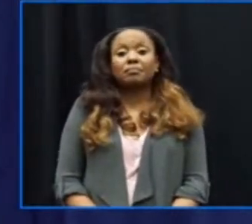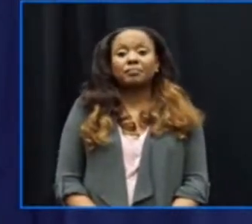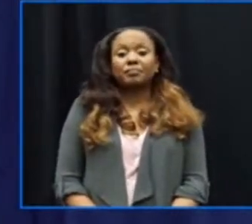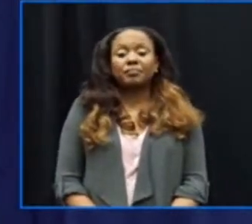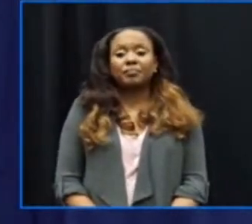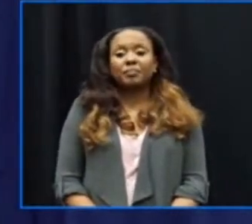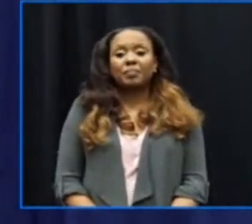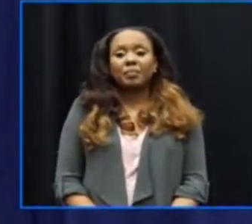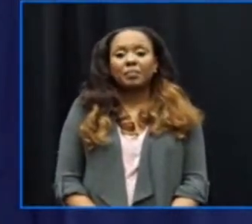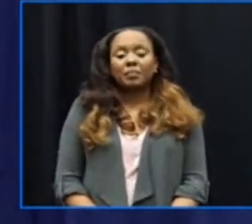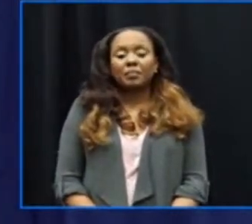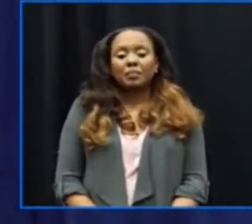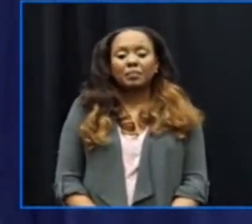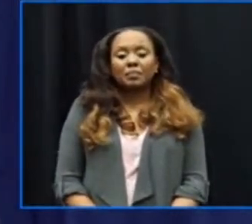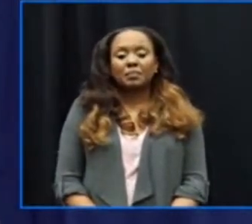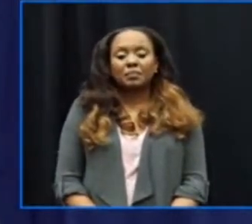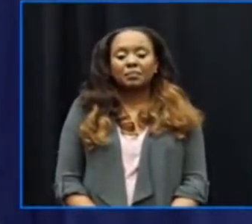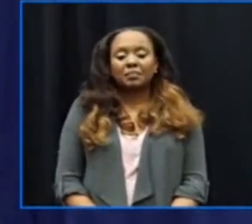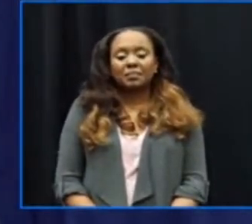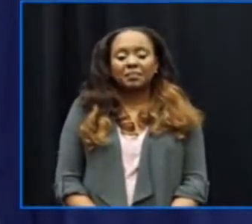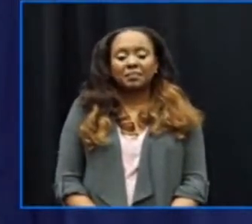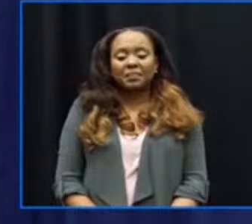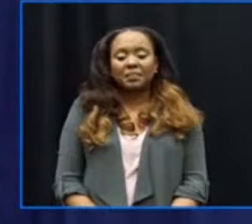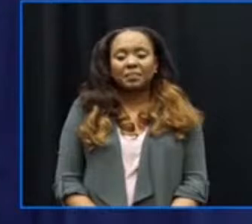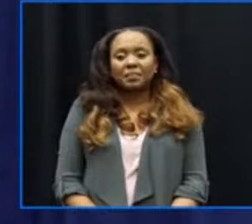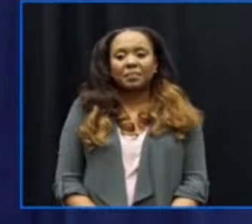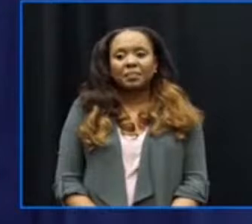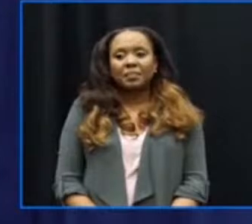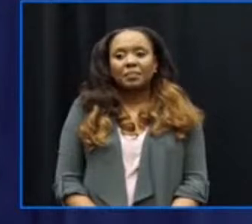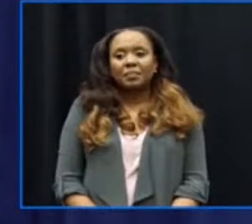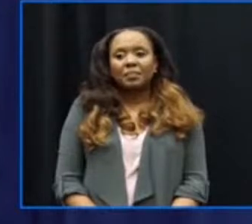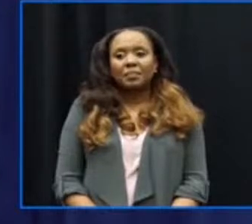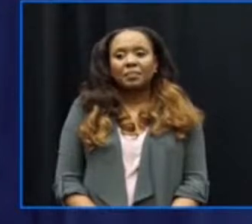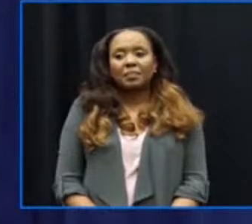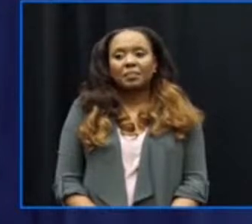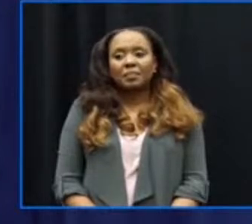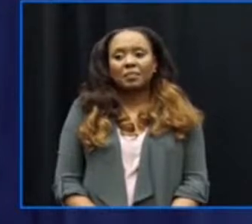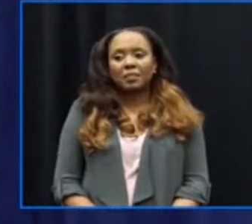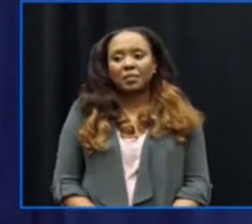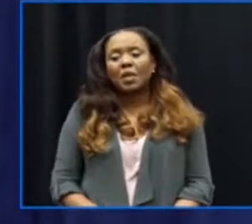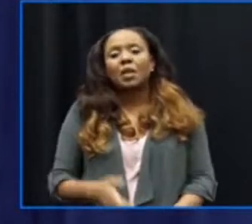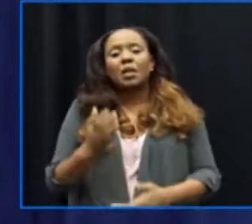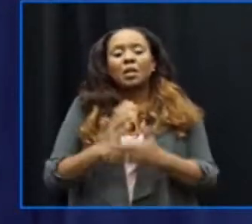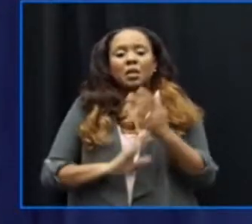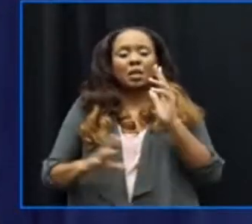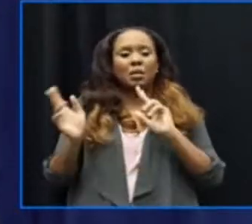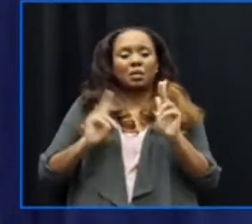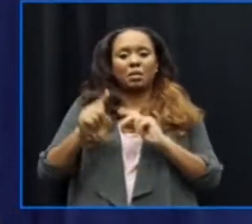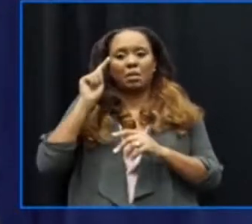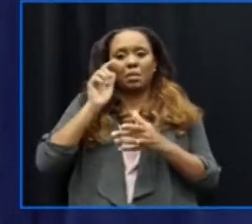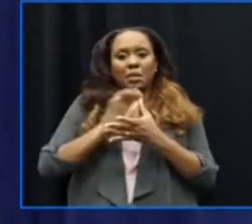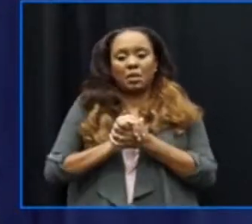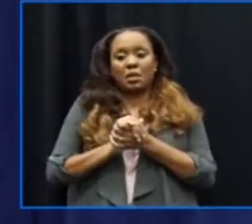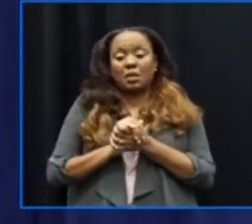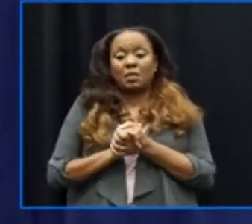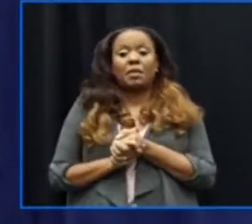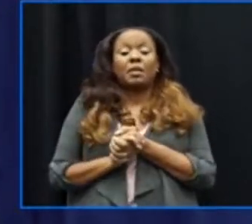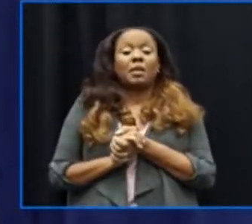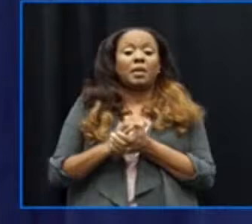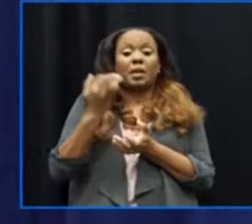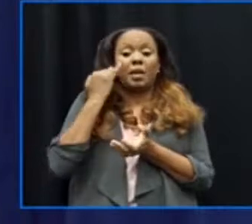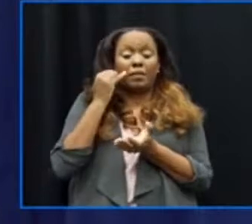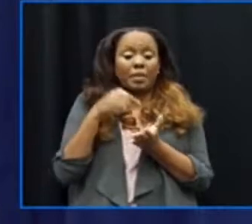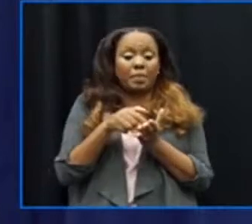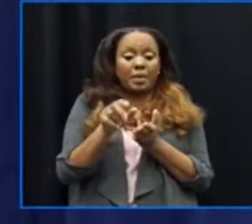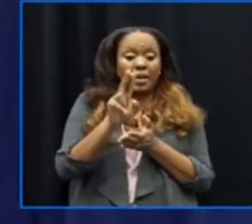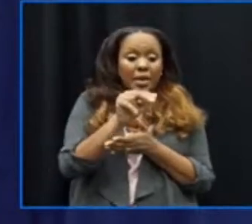should pay in, and they should get back exactly what they put in, right? The system of NIS